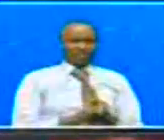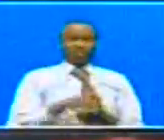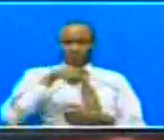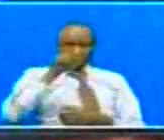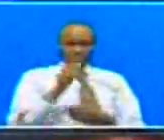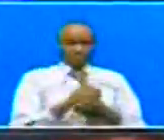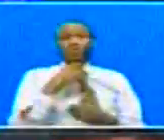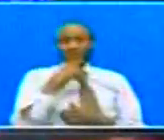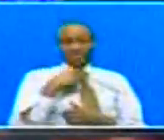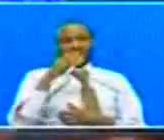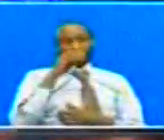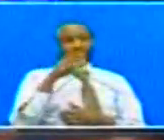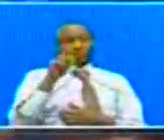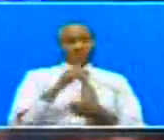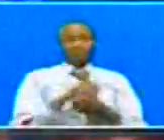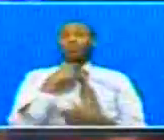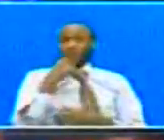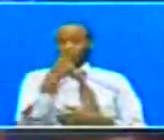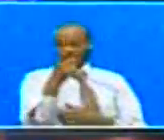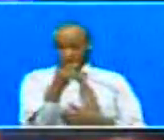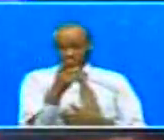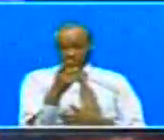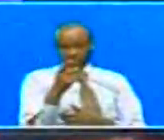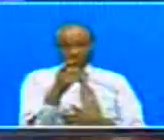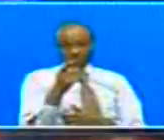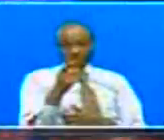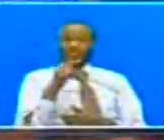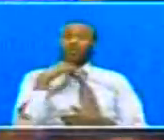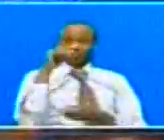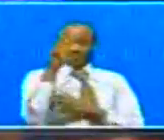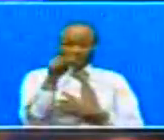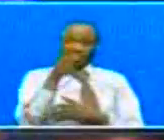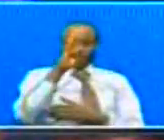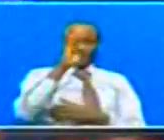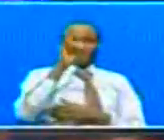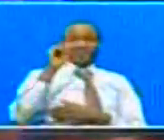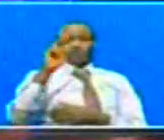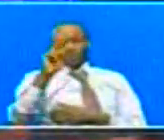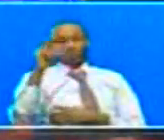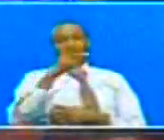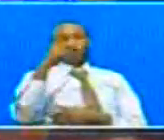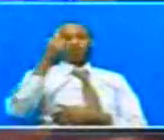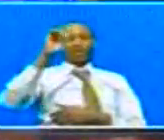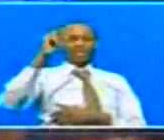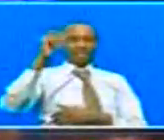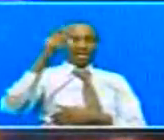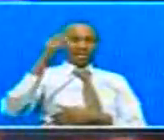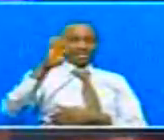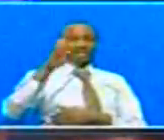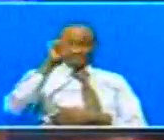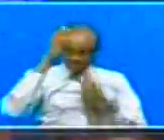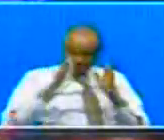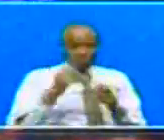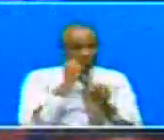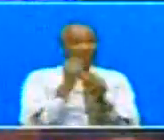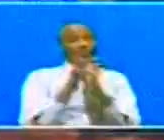For the reasons I want to tell you this. And one day I want to ask you that, because he was the one man that was able to work with Jomo Kenyatta to